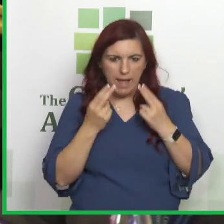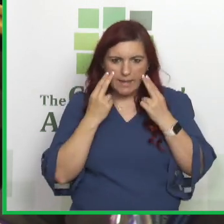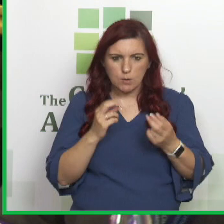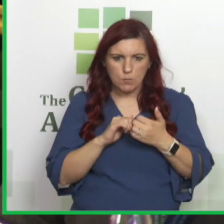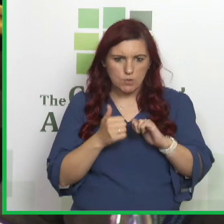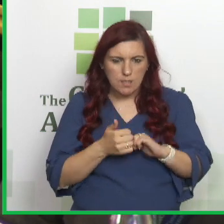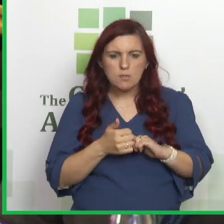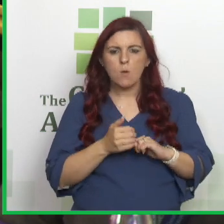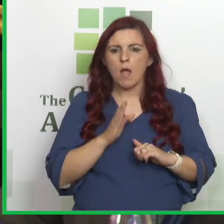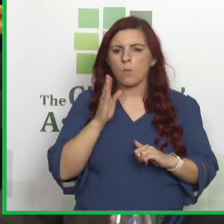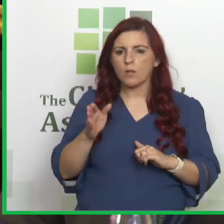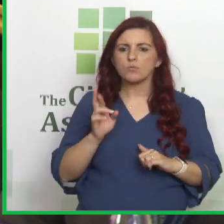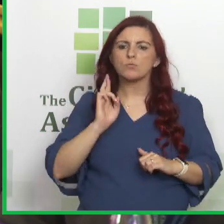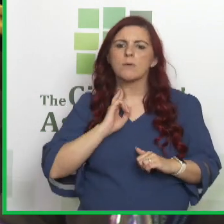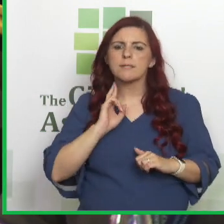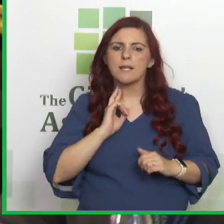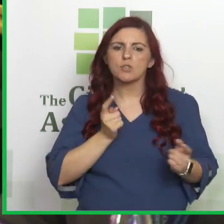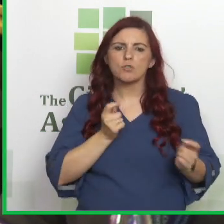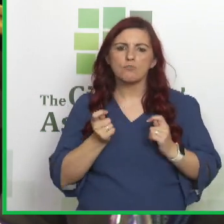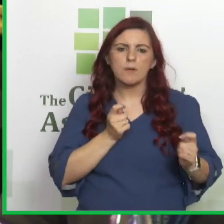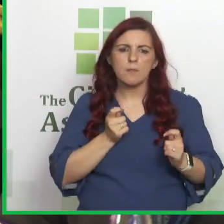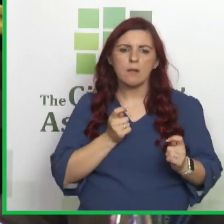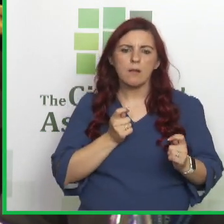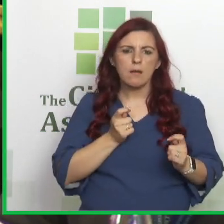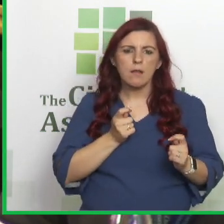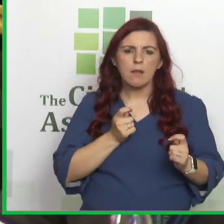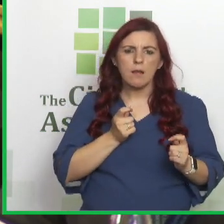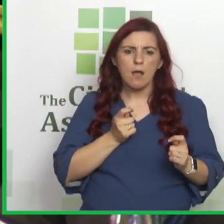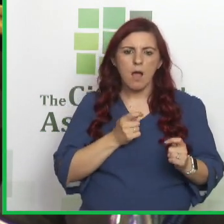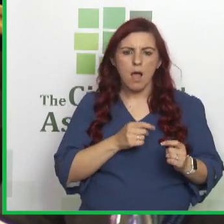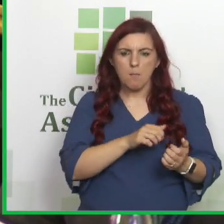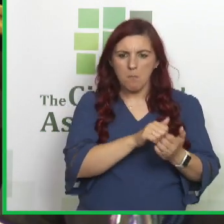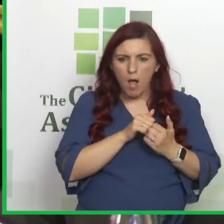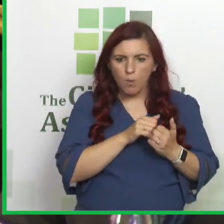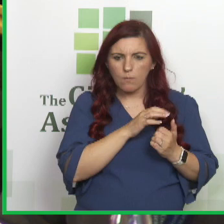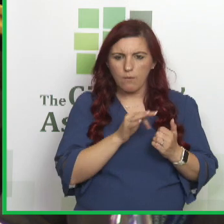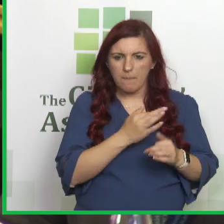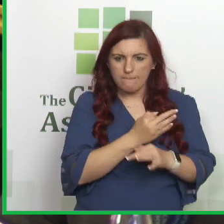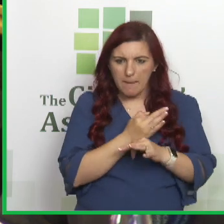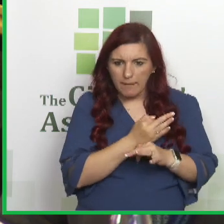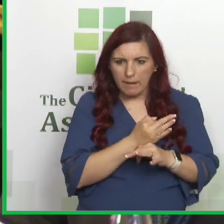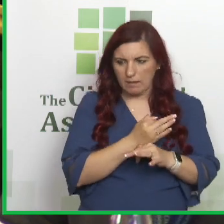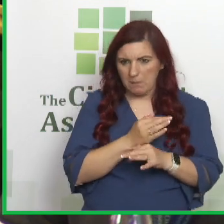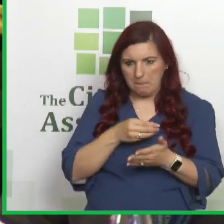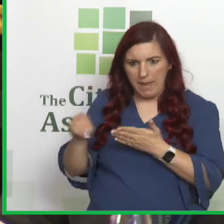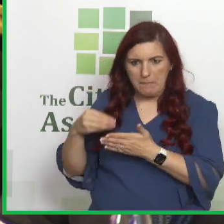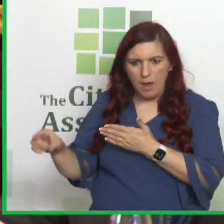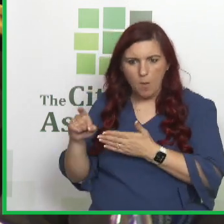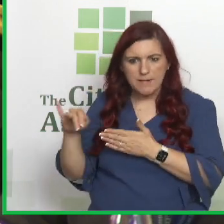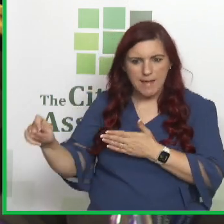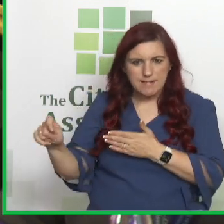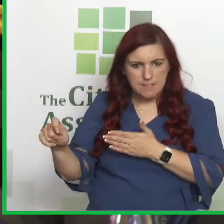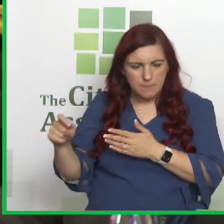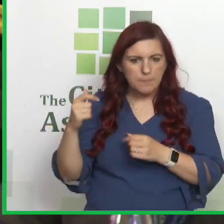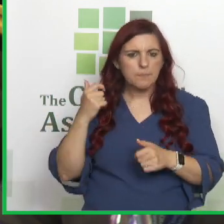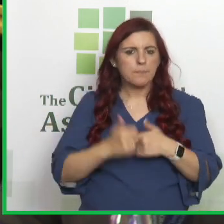I went into residential treatment. I got a loan off a family member, and I cleared out my drug debts. I was actually